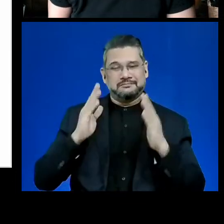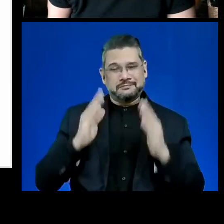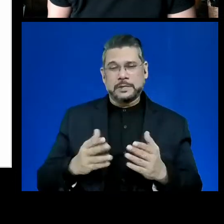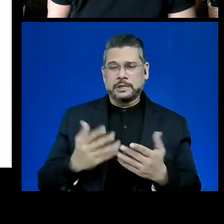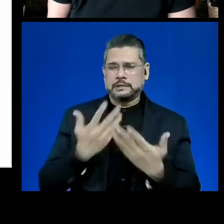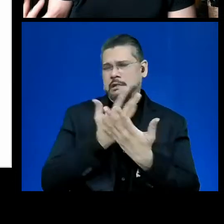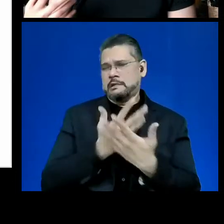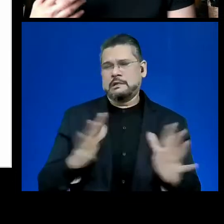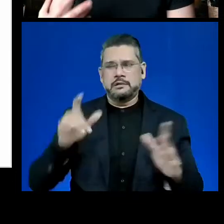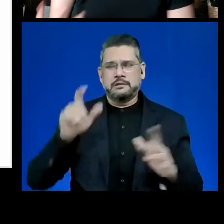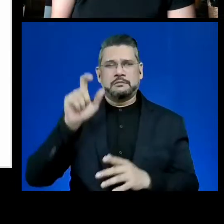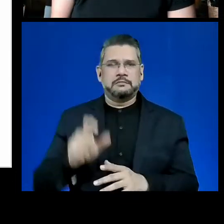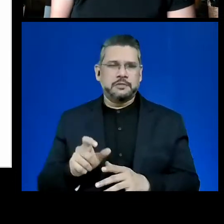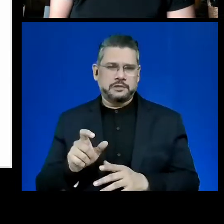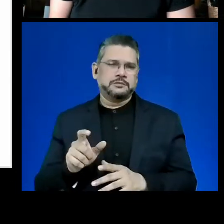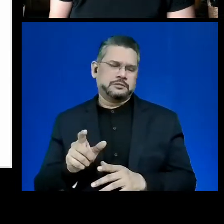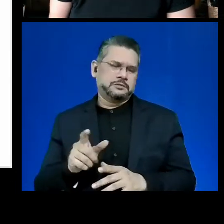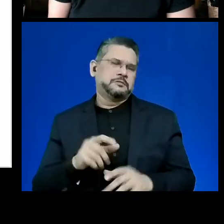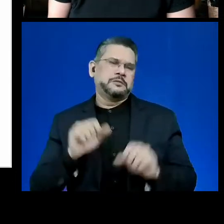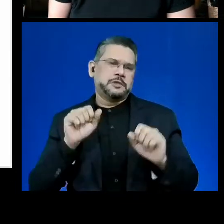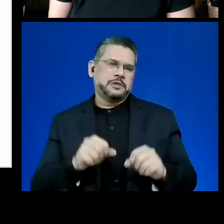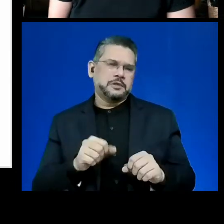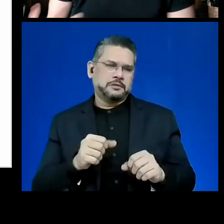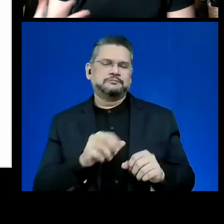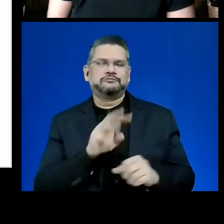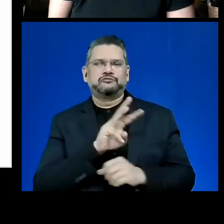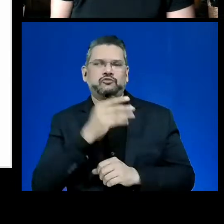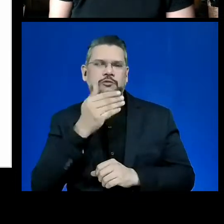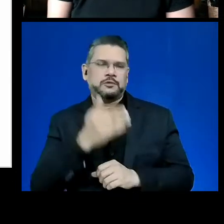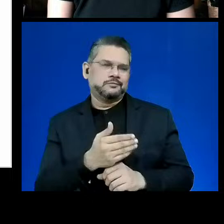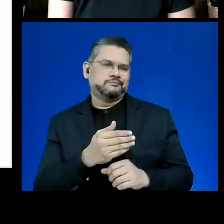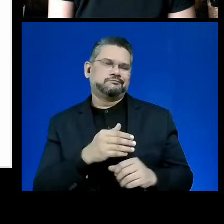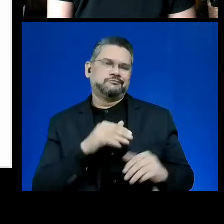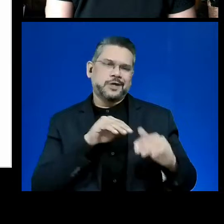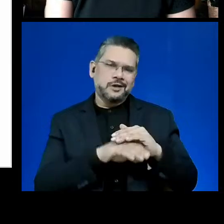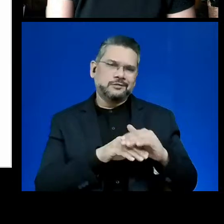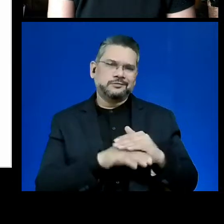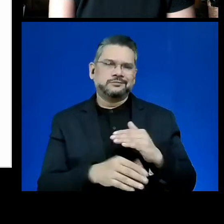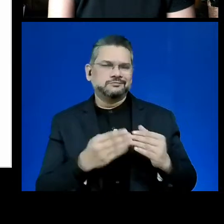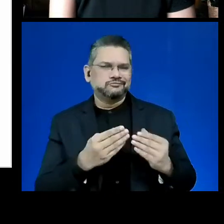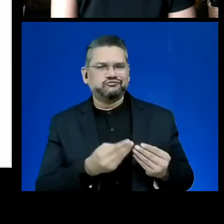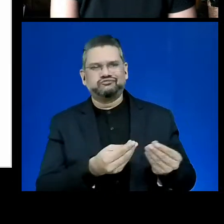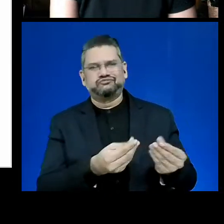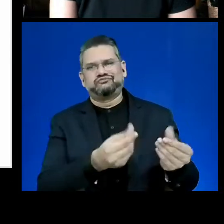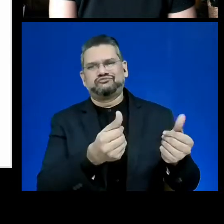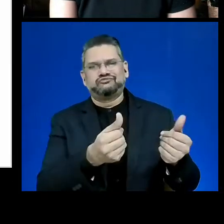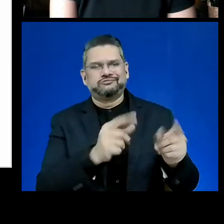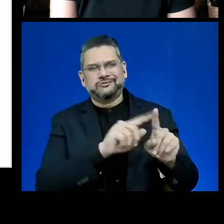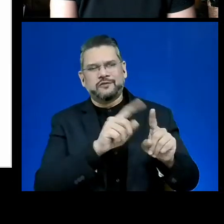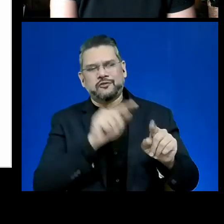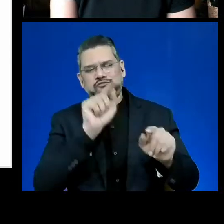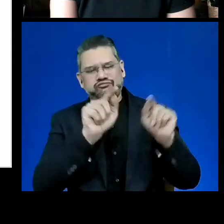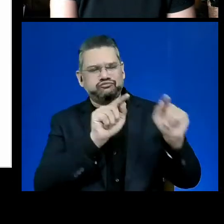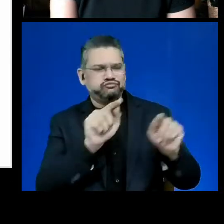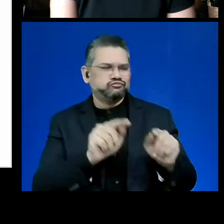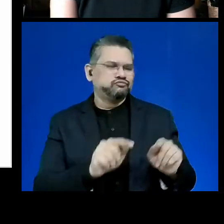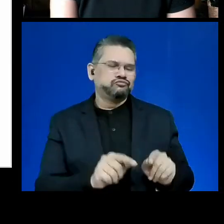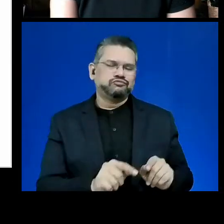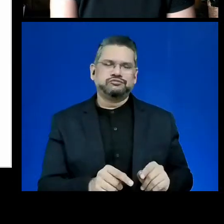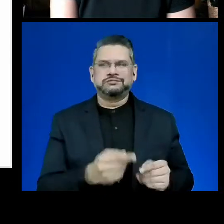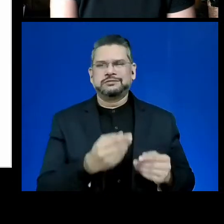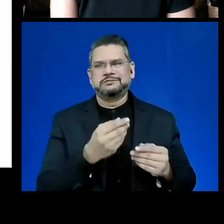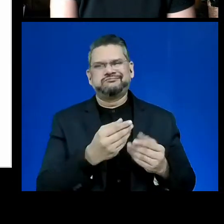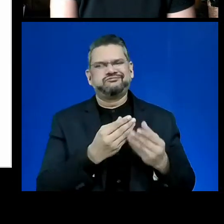in time, to make their life easier and to make the way they interact with your web components easier. And